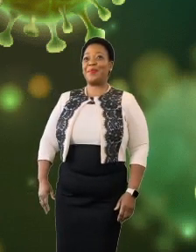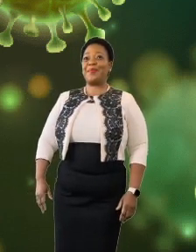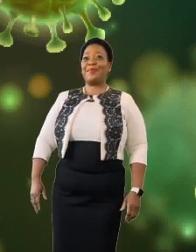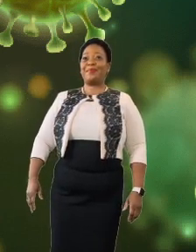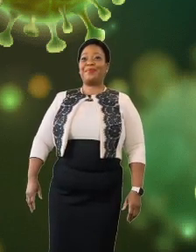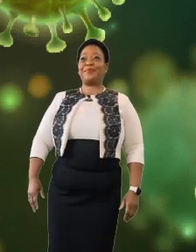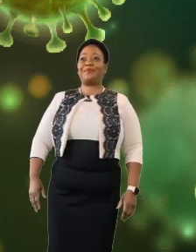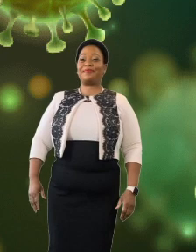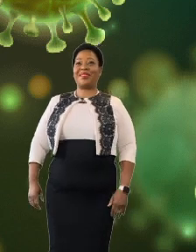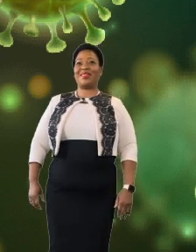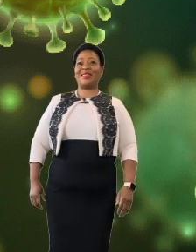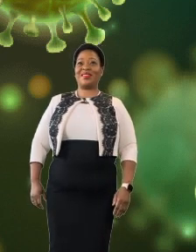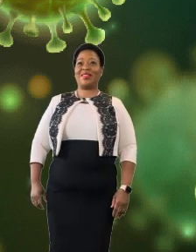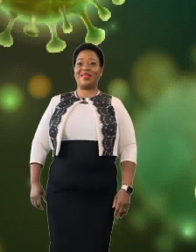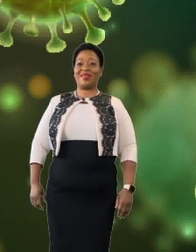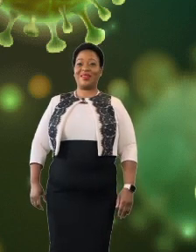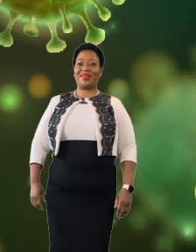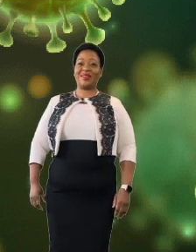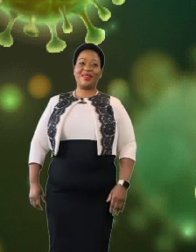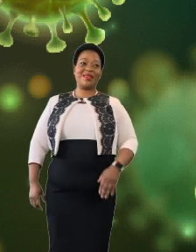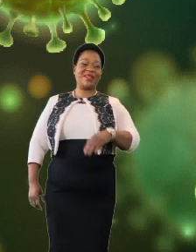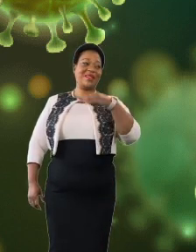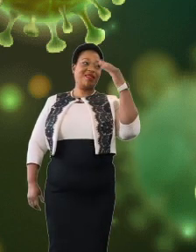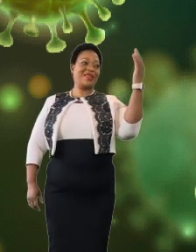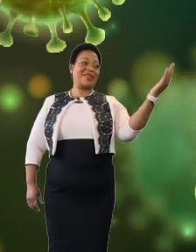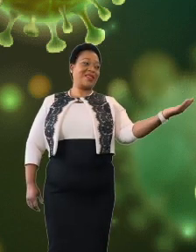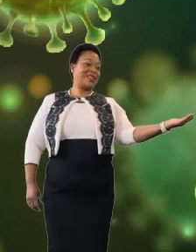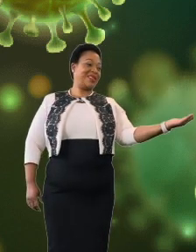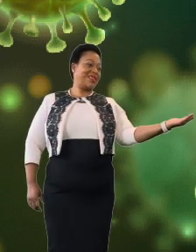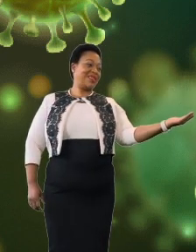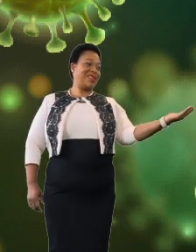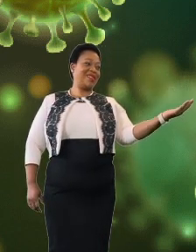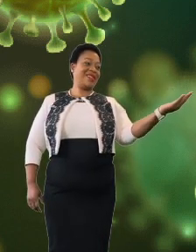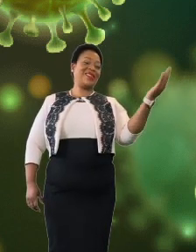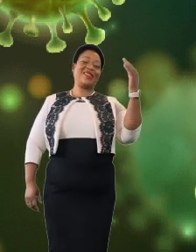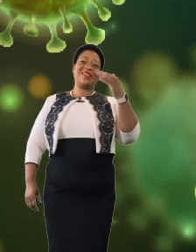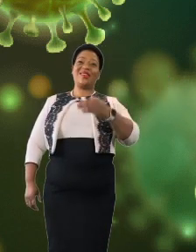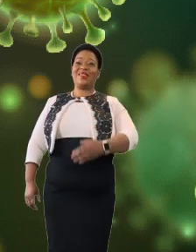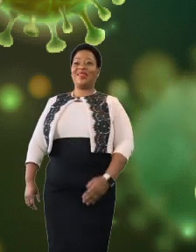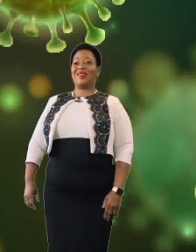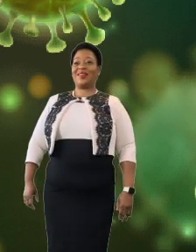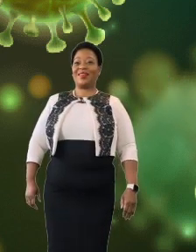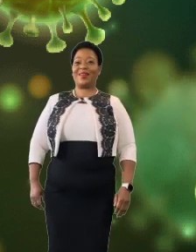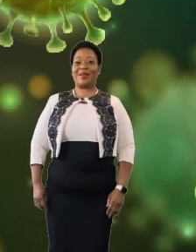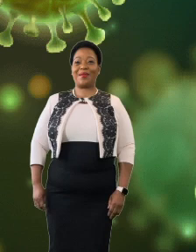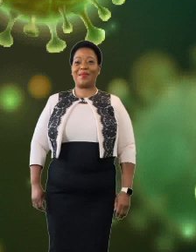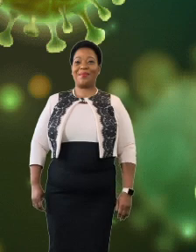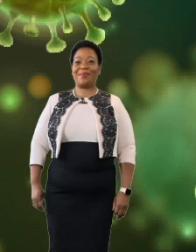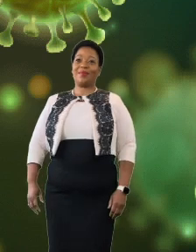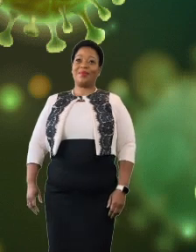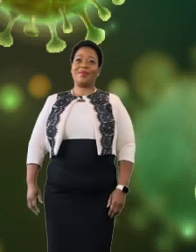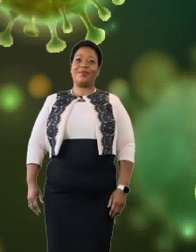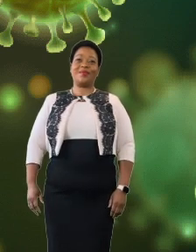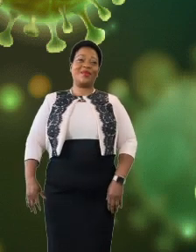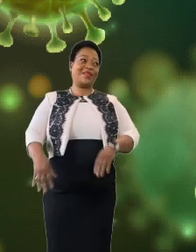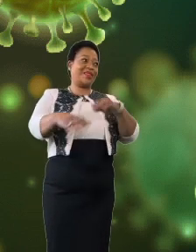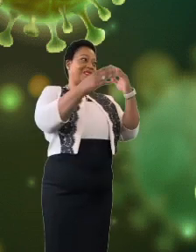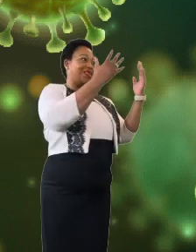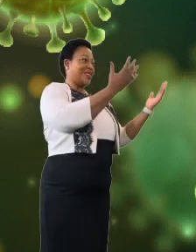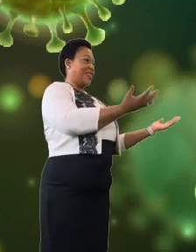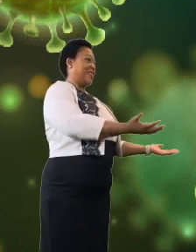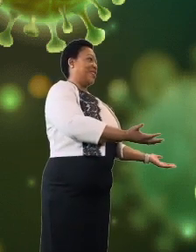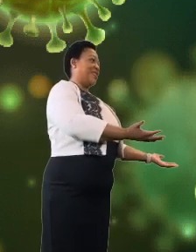networks. Agriculture, rural development, land reform, largely the Act 70 of 70, subdivision of agricultural land, Department of